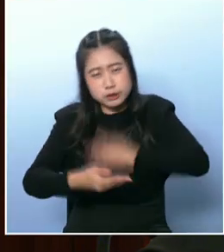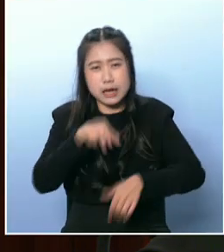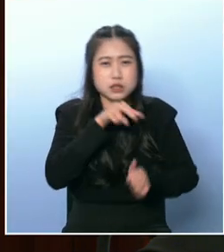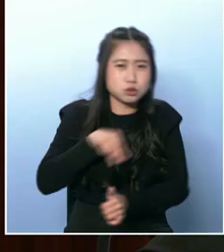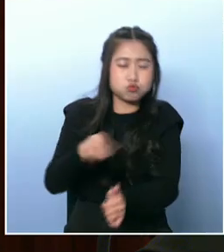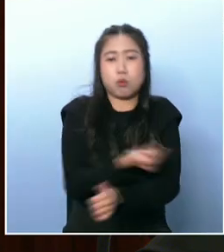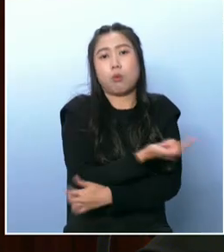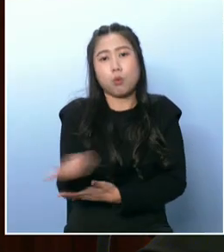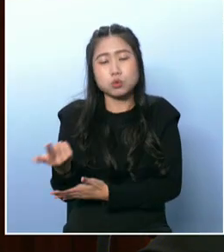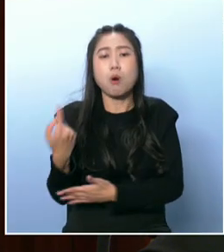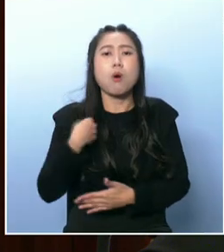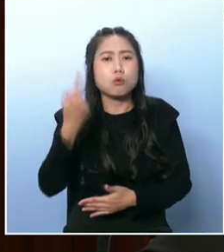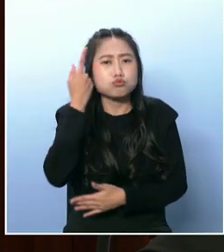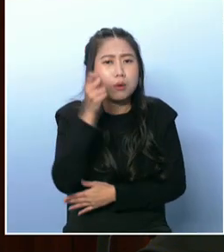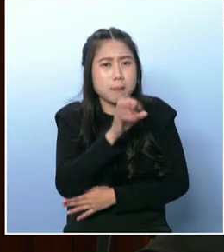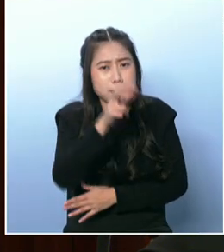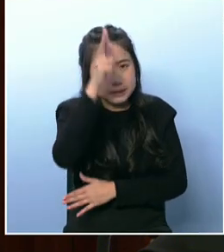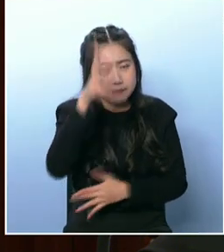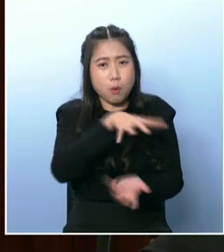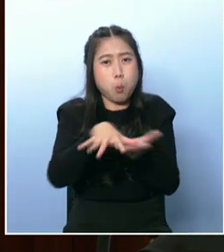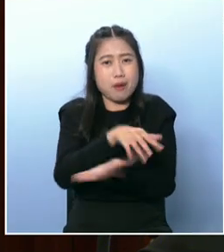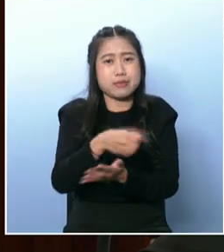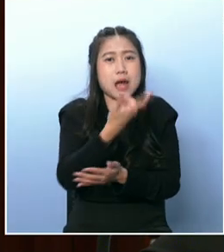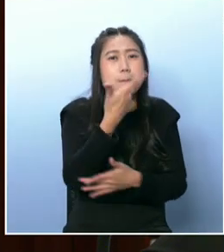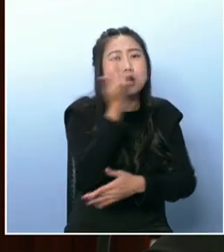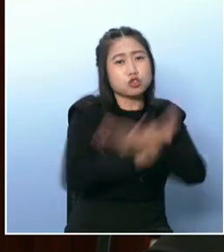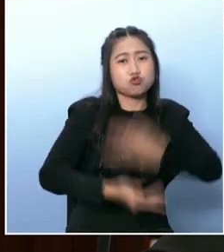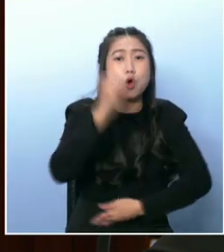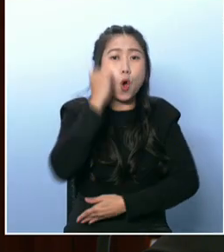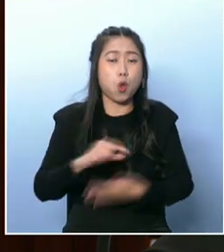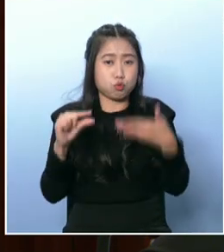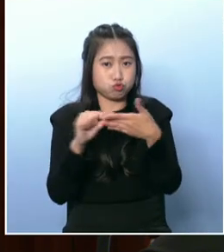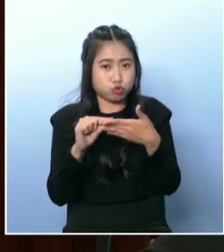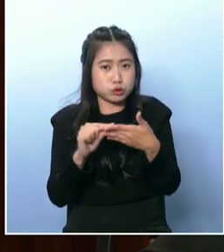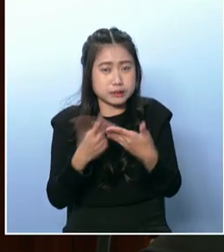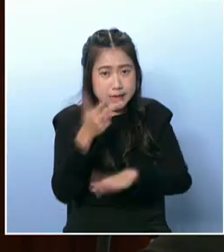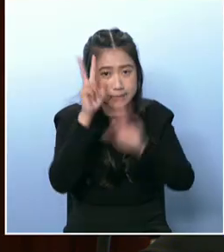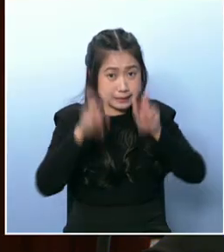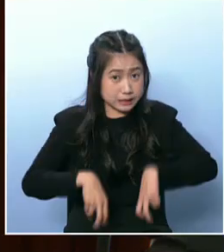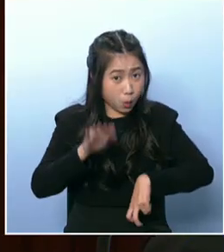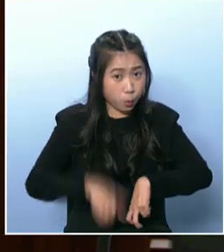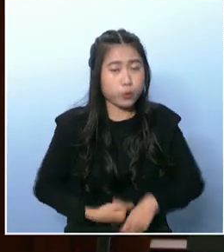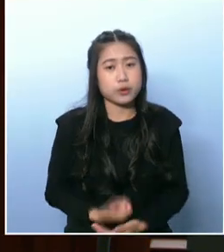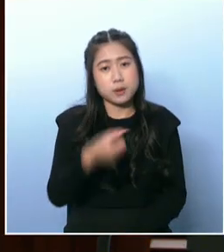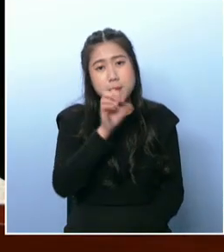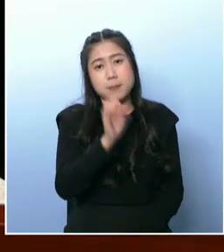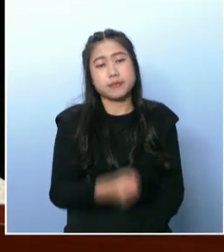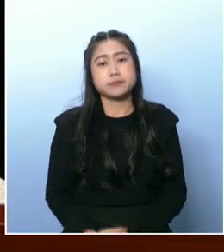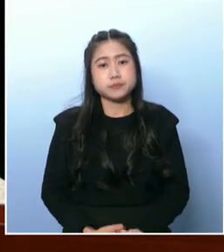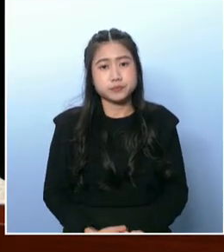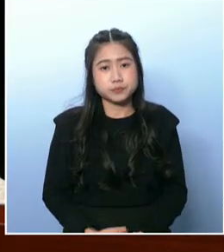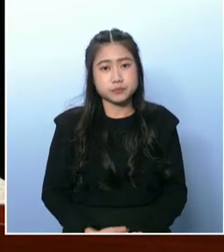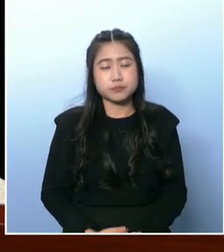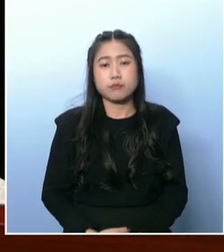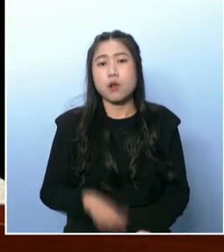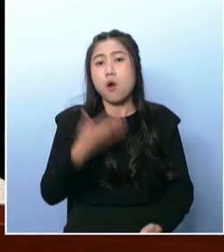caring for the elderly, which is very common. So is it possible for the government to look at the mix of